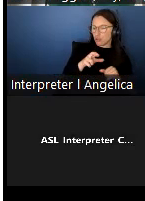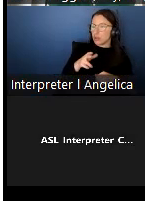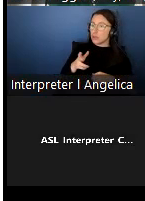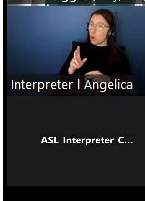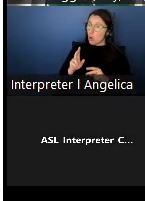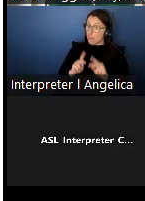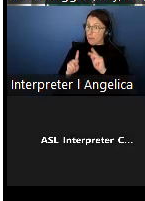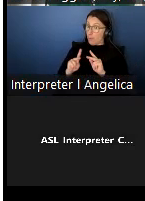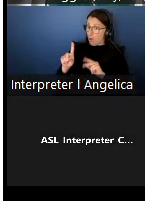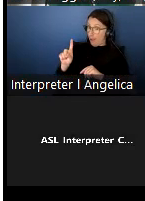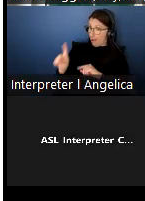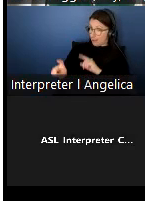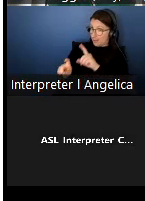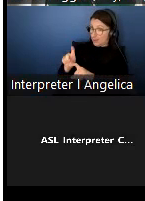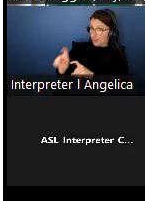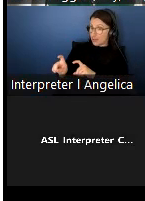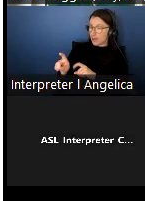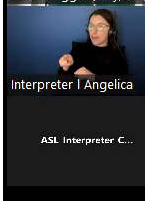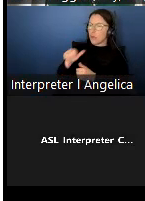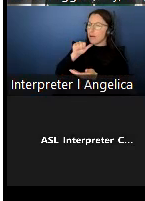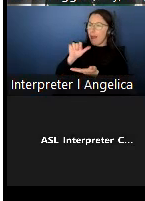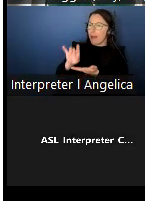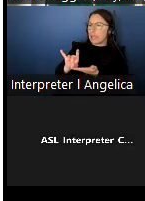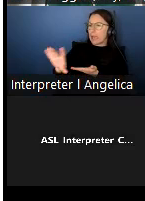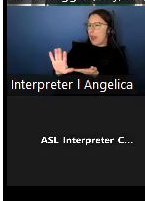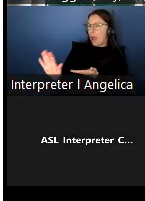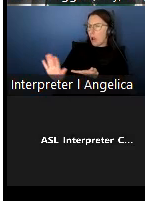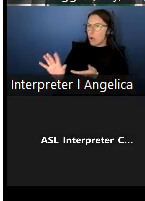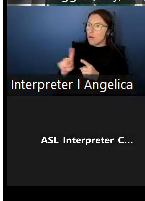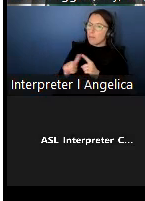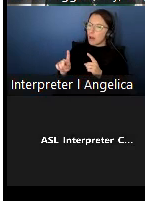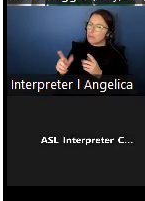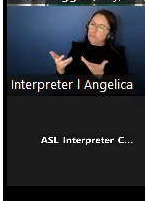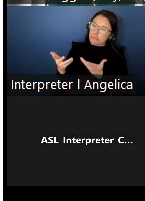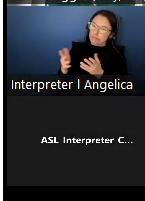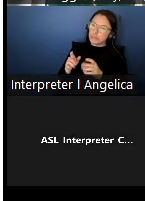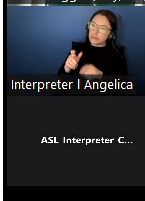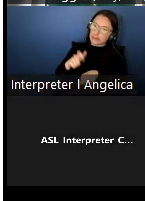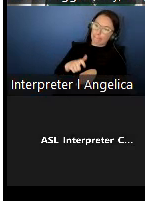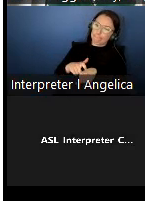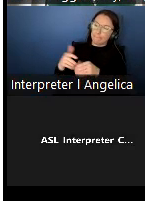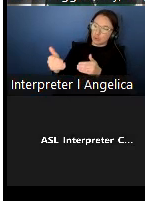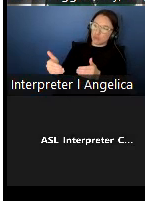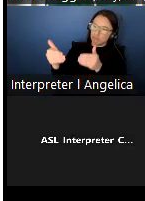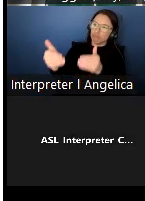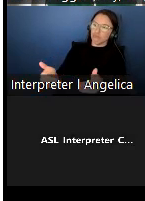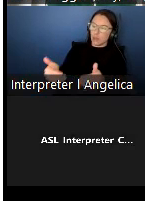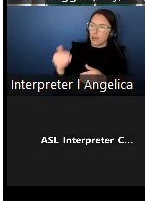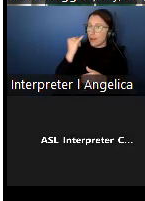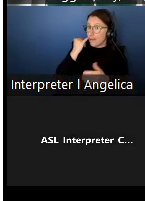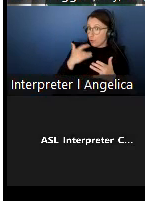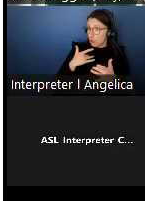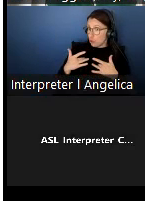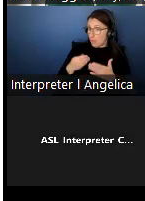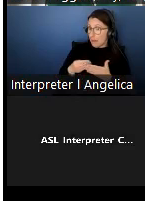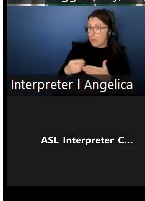her time where she would need to move on. They weren't kicking her out. They were just like, okay, we need to move to the next step. If she had concerns about money, and she just would